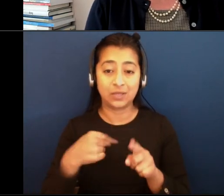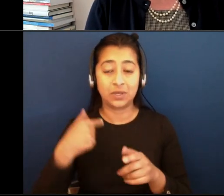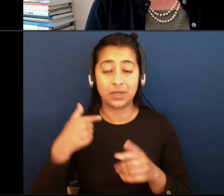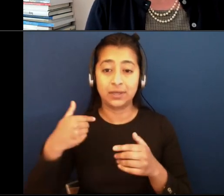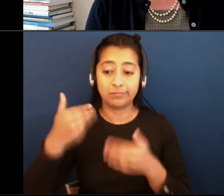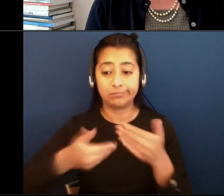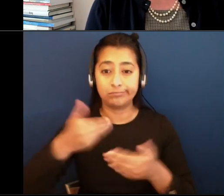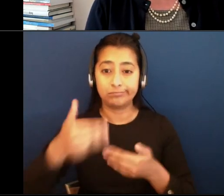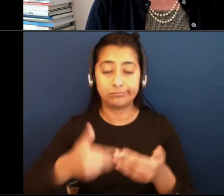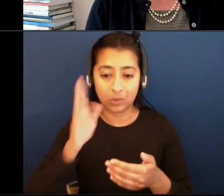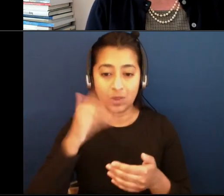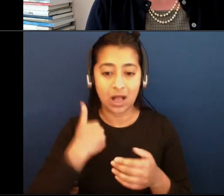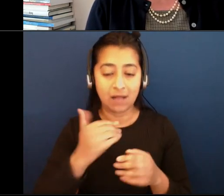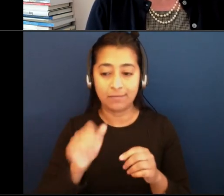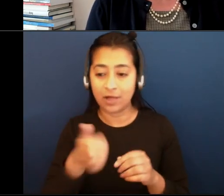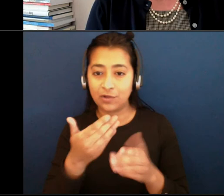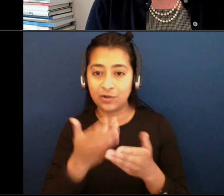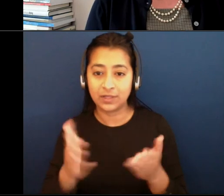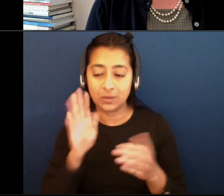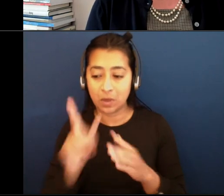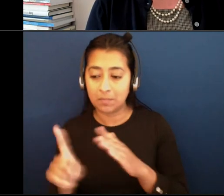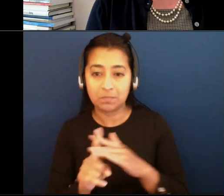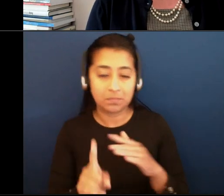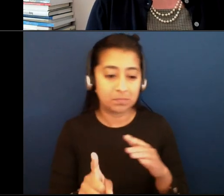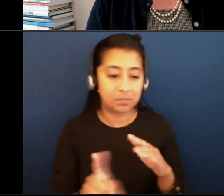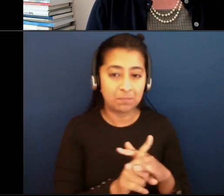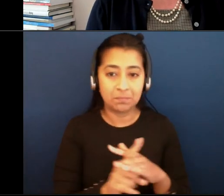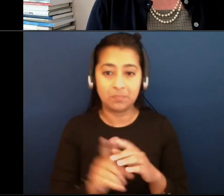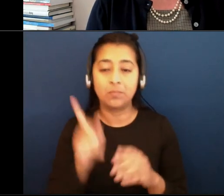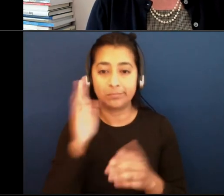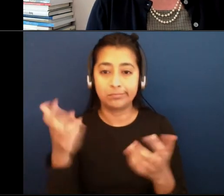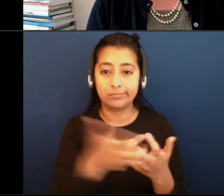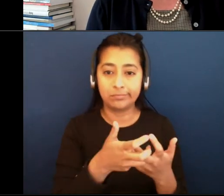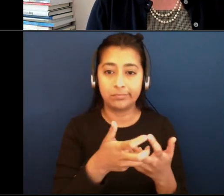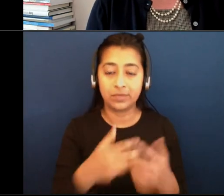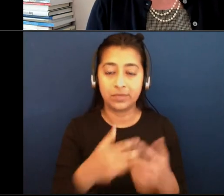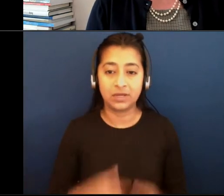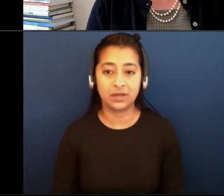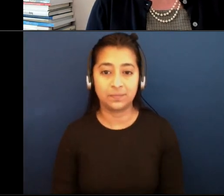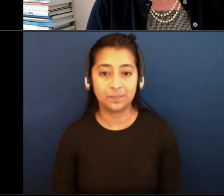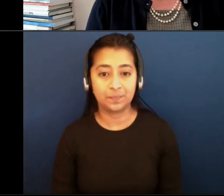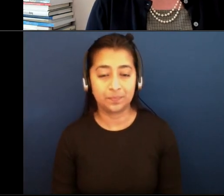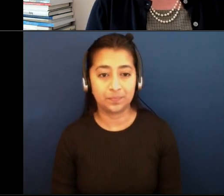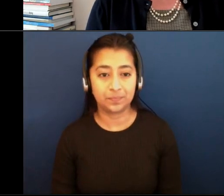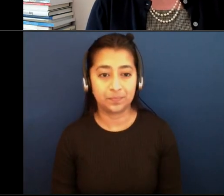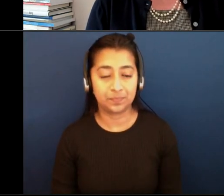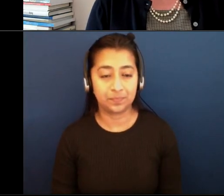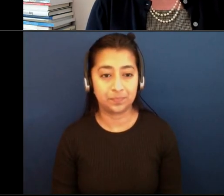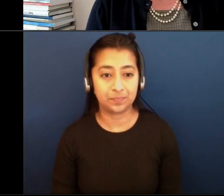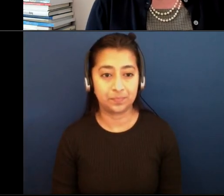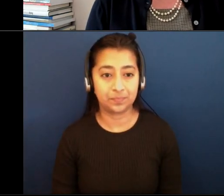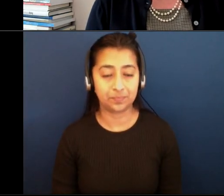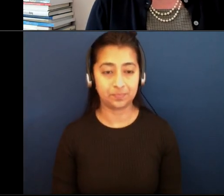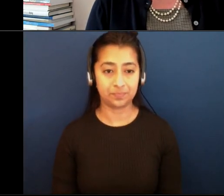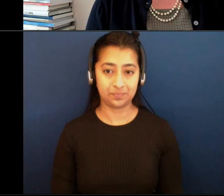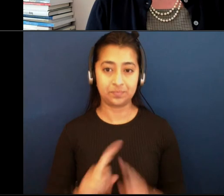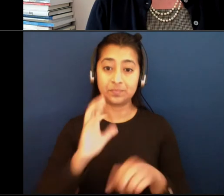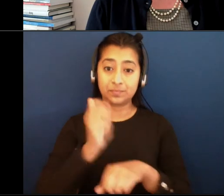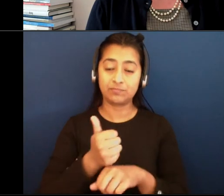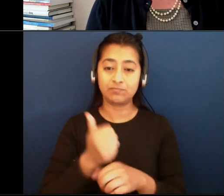lot of other kinds of things that fit into this. But to just sort of set some goalposts starting off